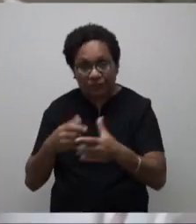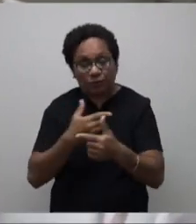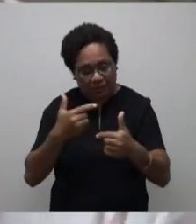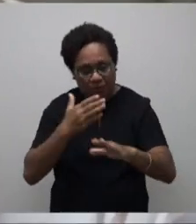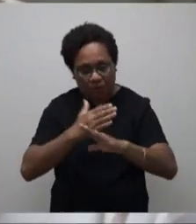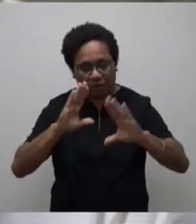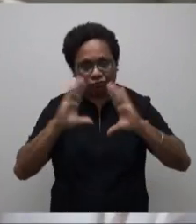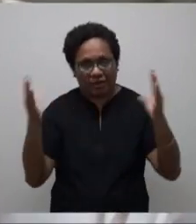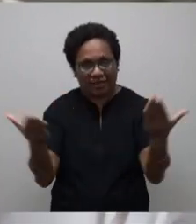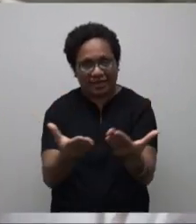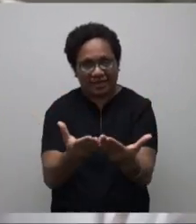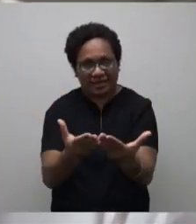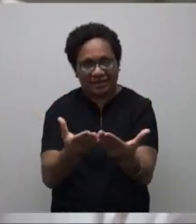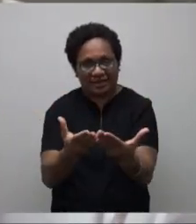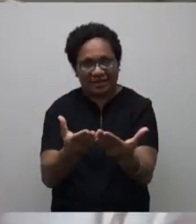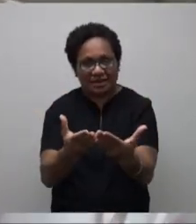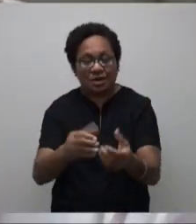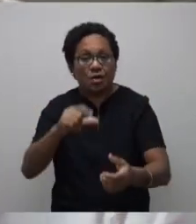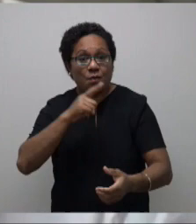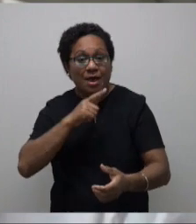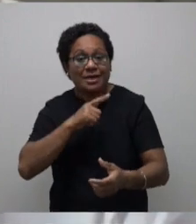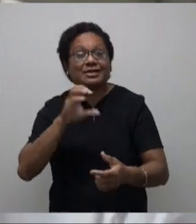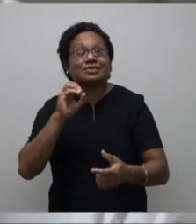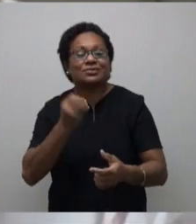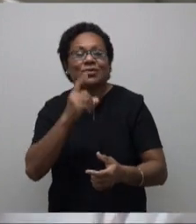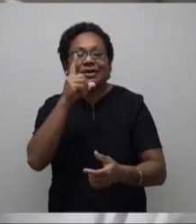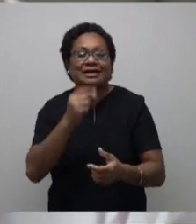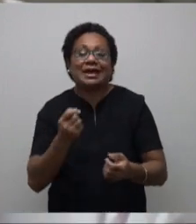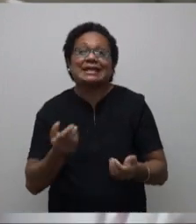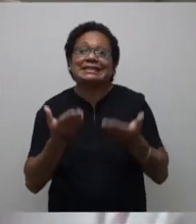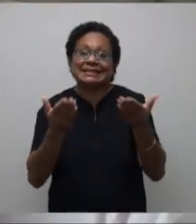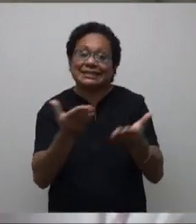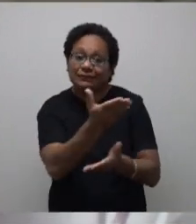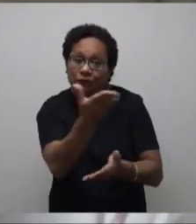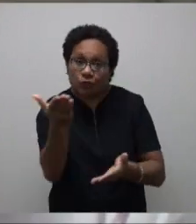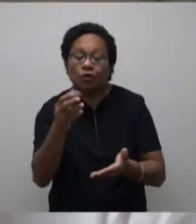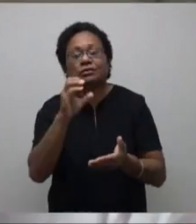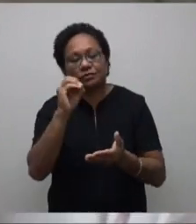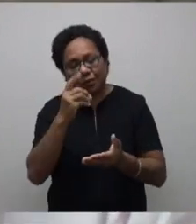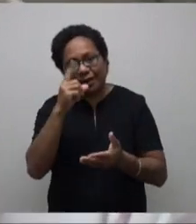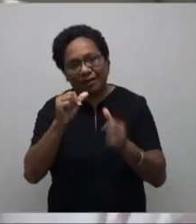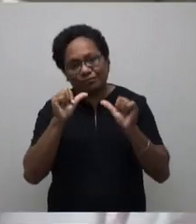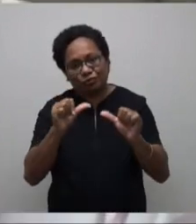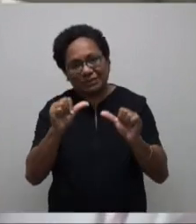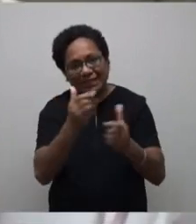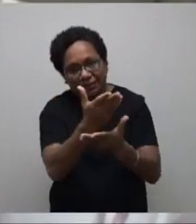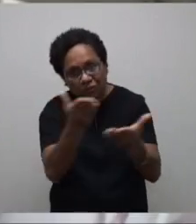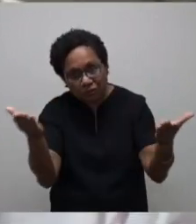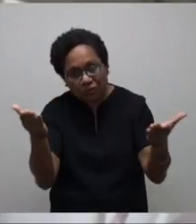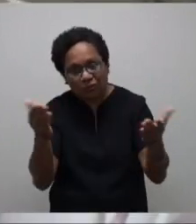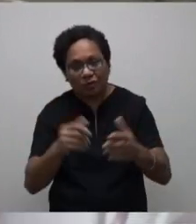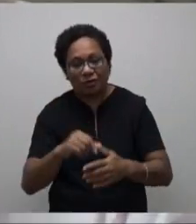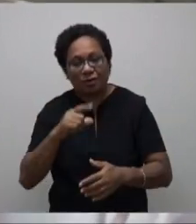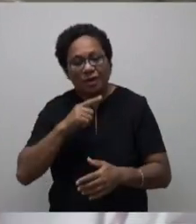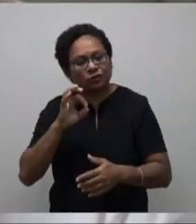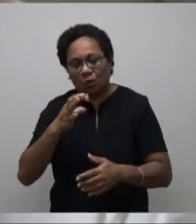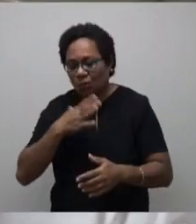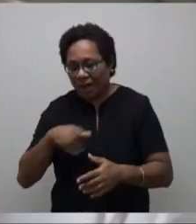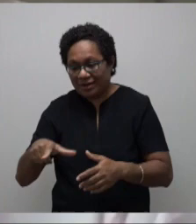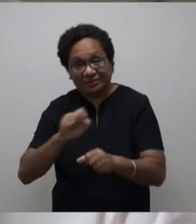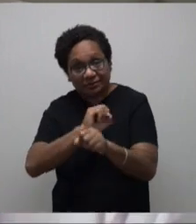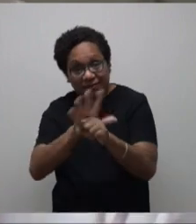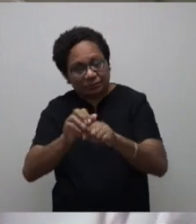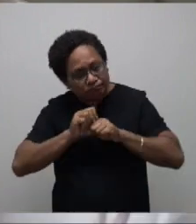so that we can provide you, the Fijian people, protect you, the Fijian people, from an evolving outbreak.